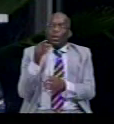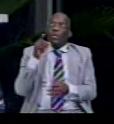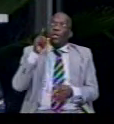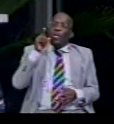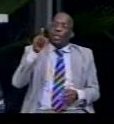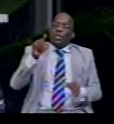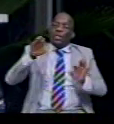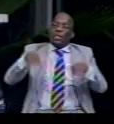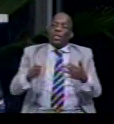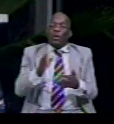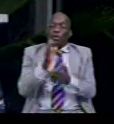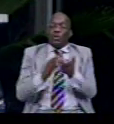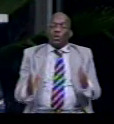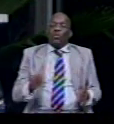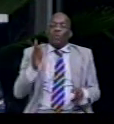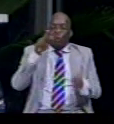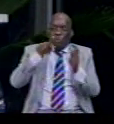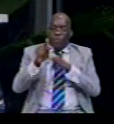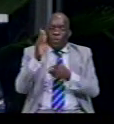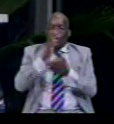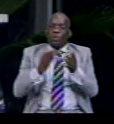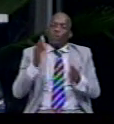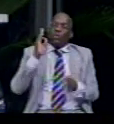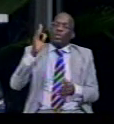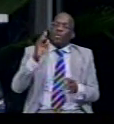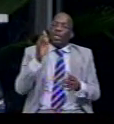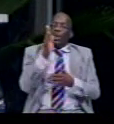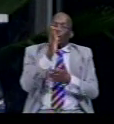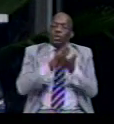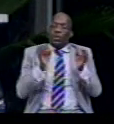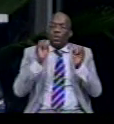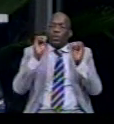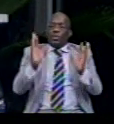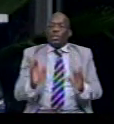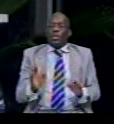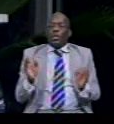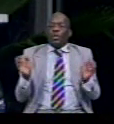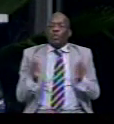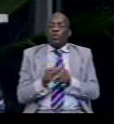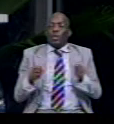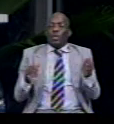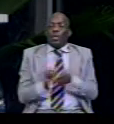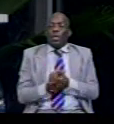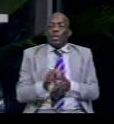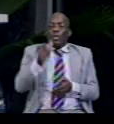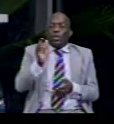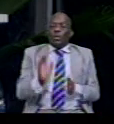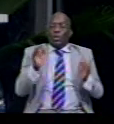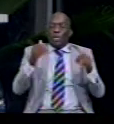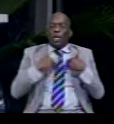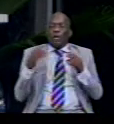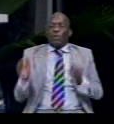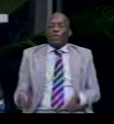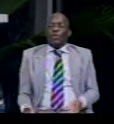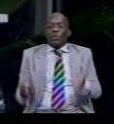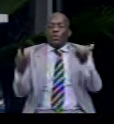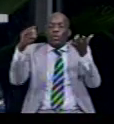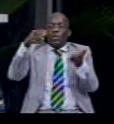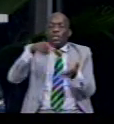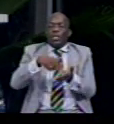some evangelists, and some pastors and teachers. With that, God has raised up a man in our own